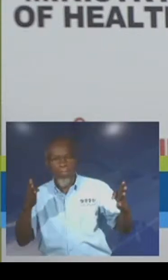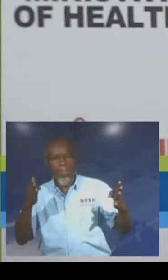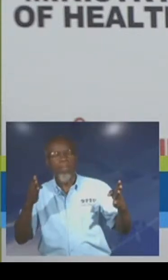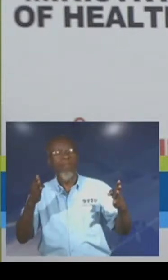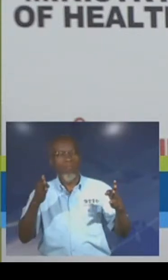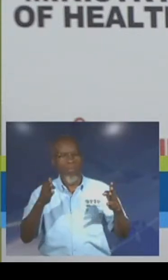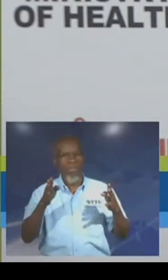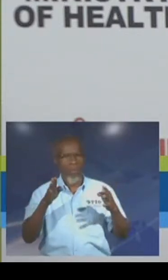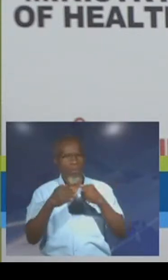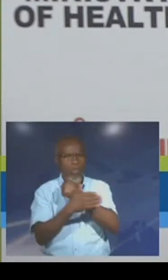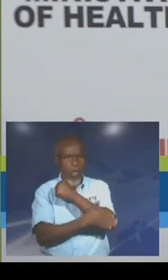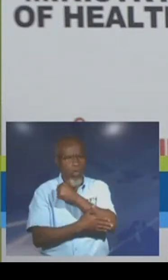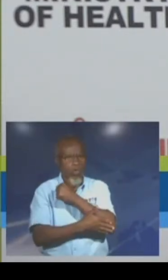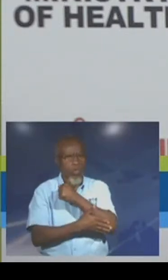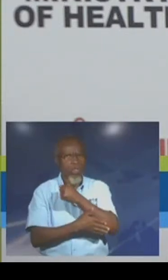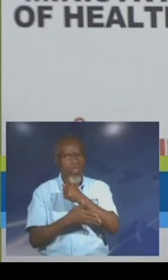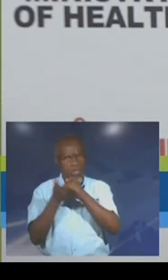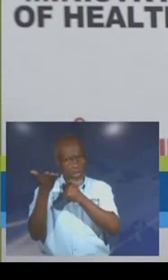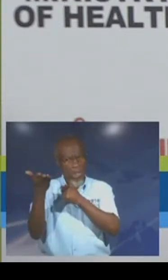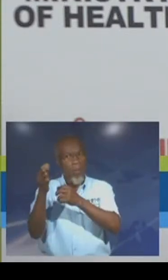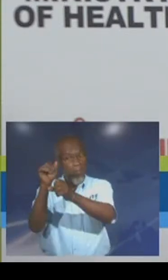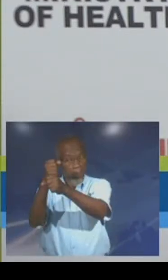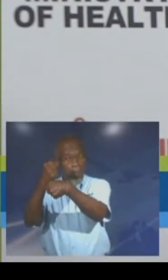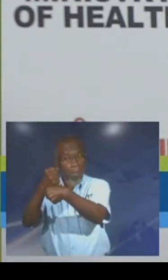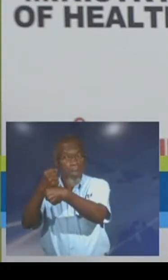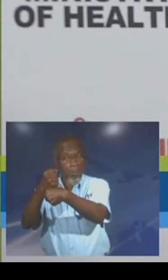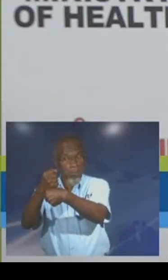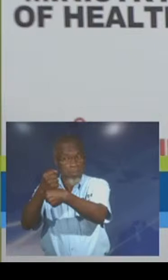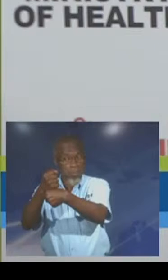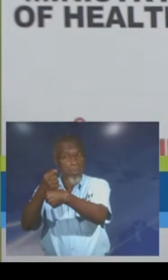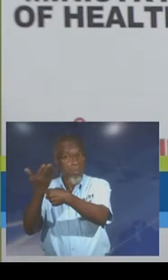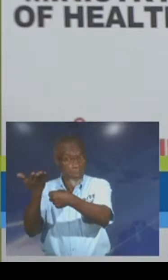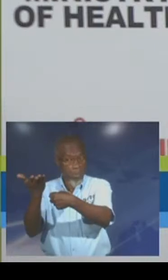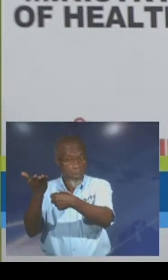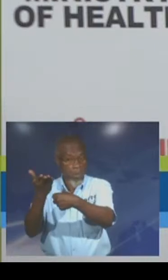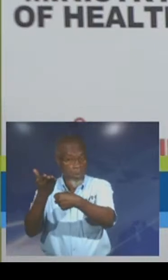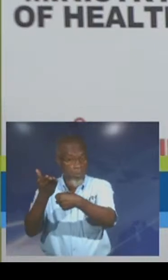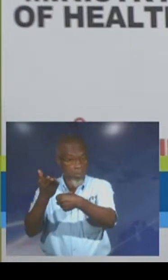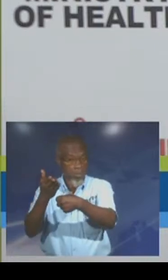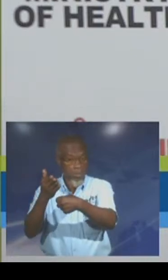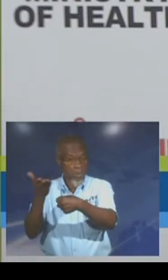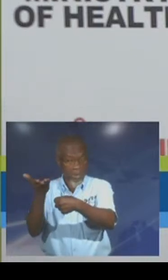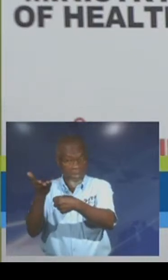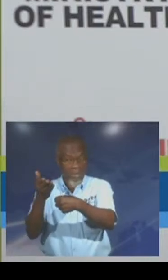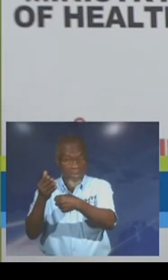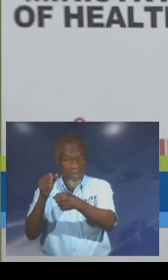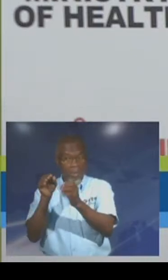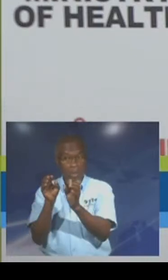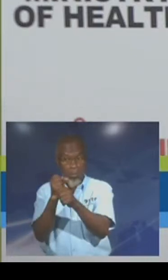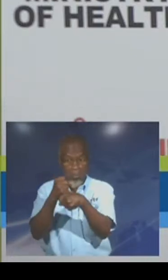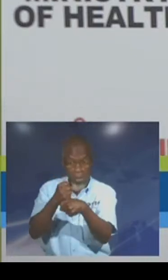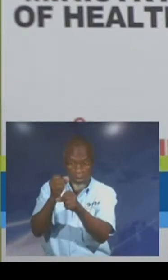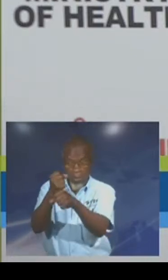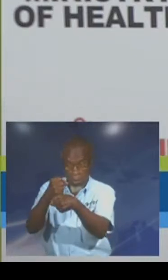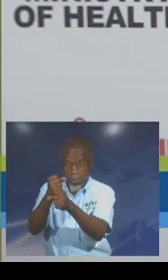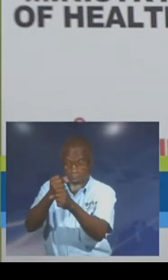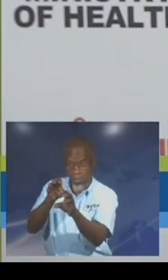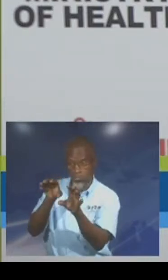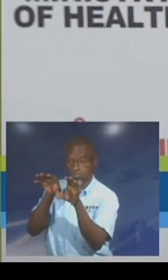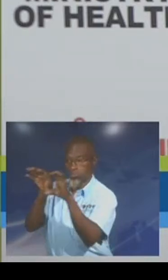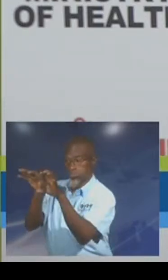production are once again, as they did with COVID vaccines, stockpiling vaccines for